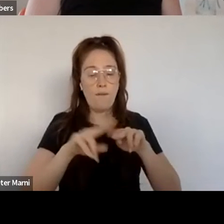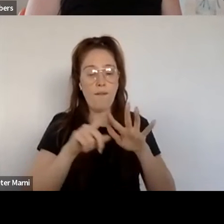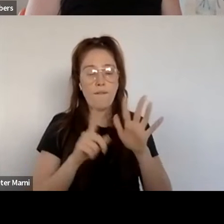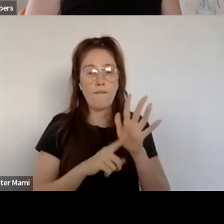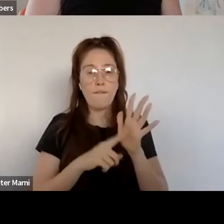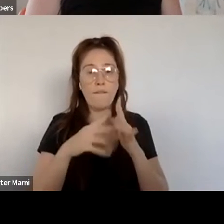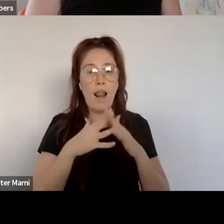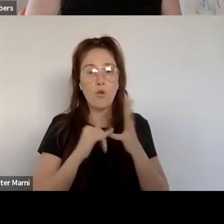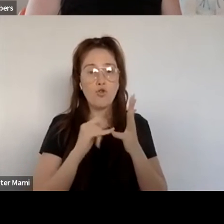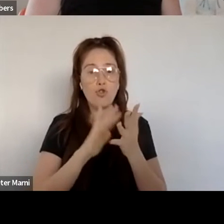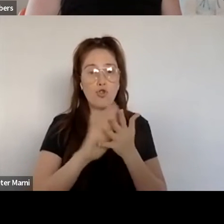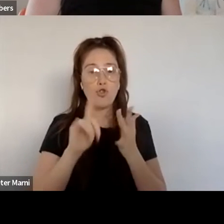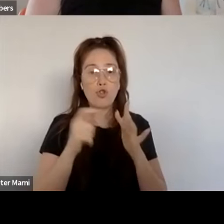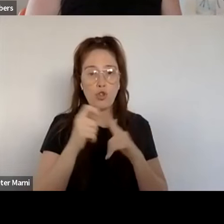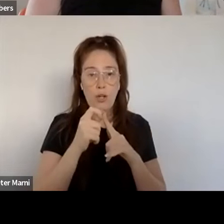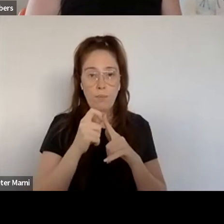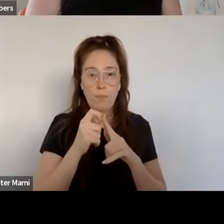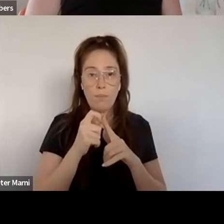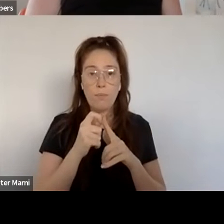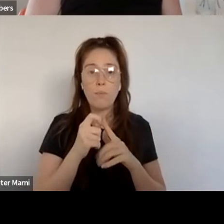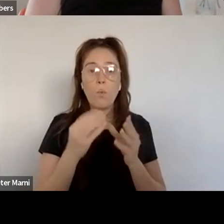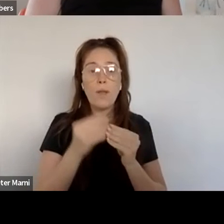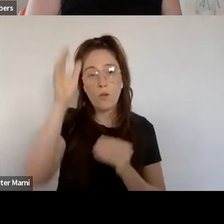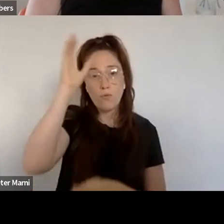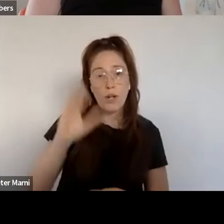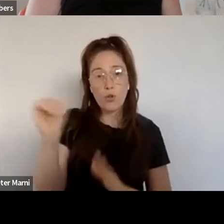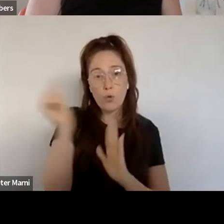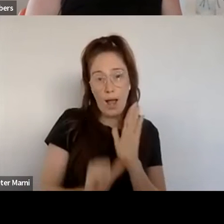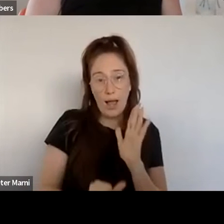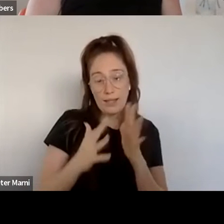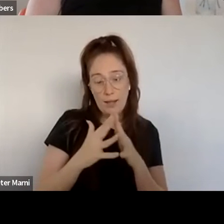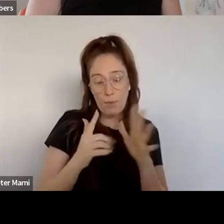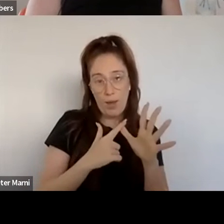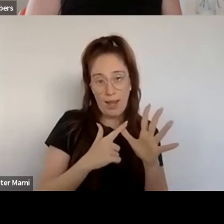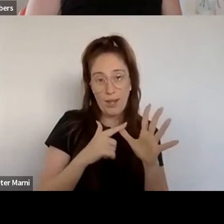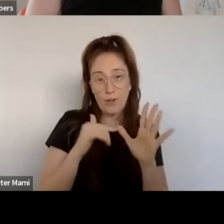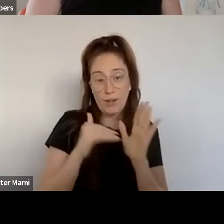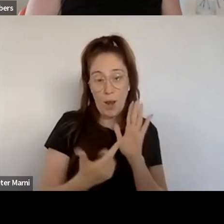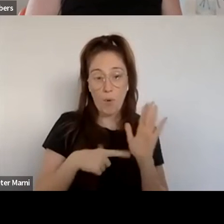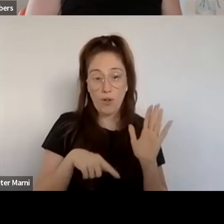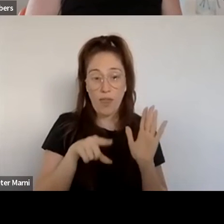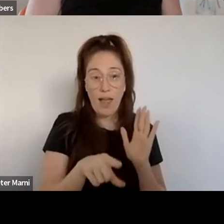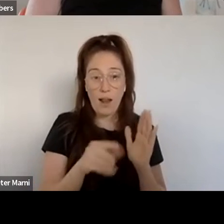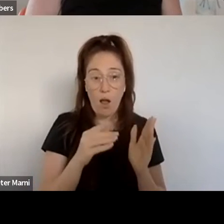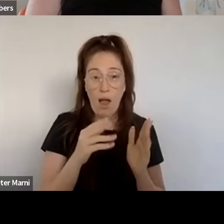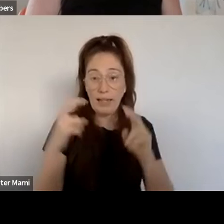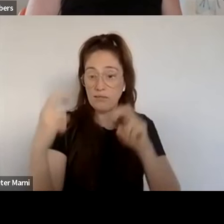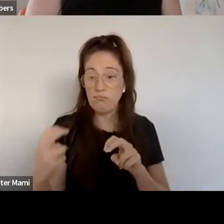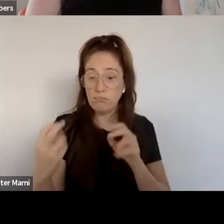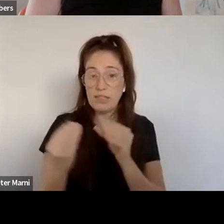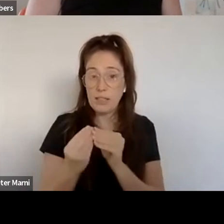able to sit on country with that man and talk about it, talk the truth.